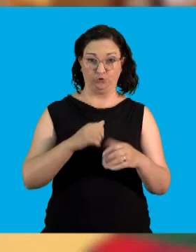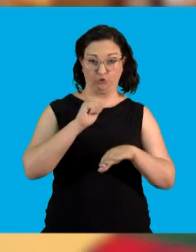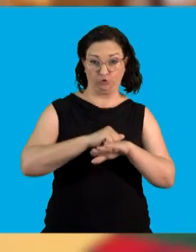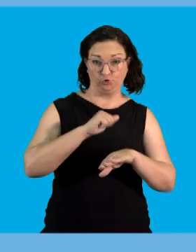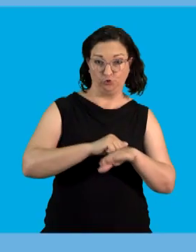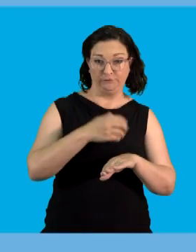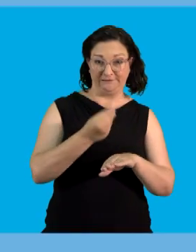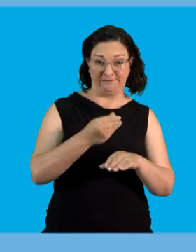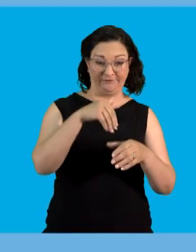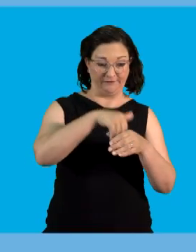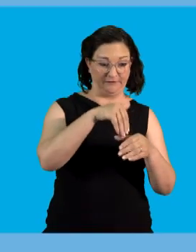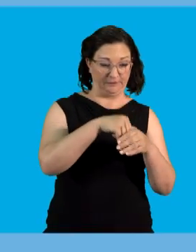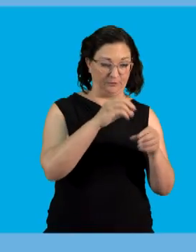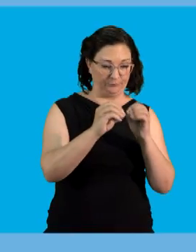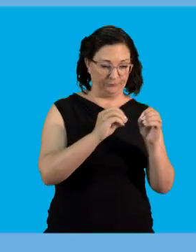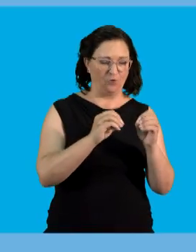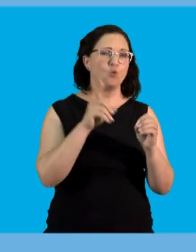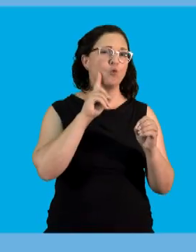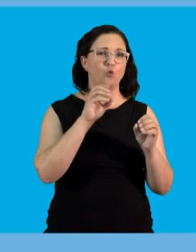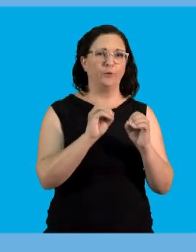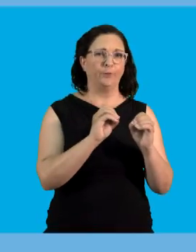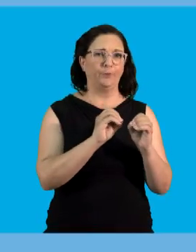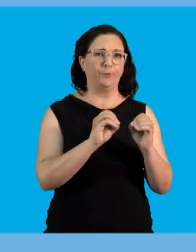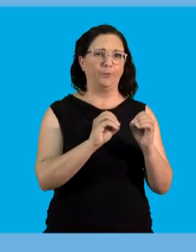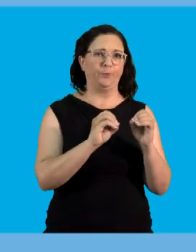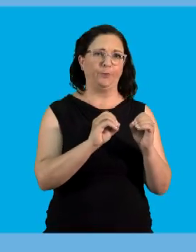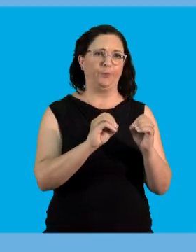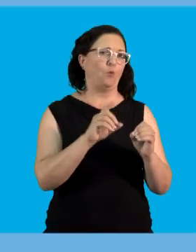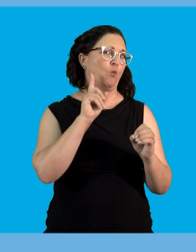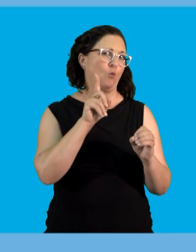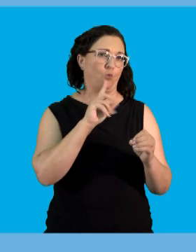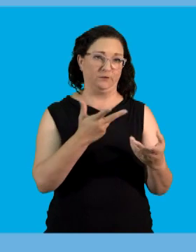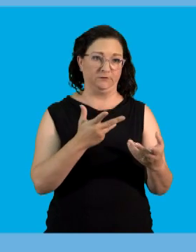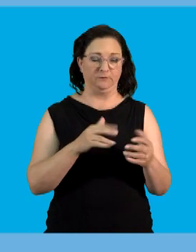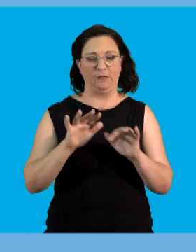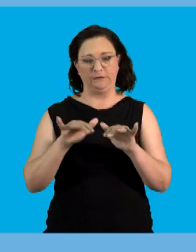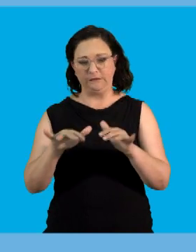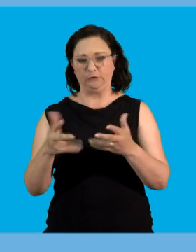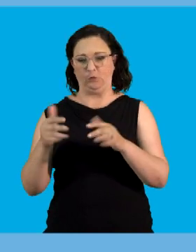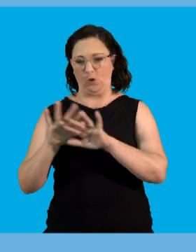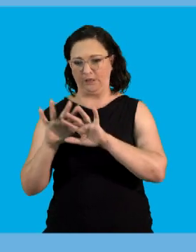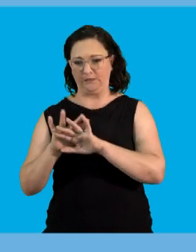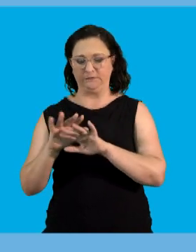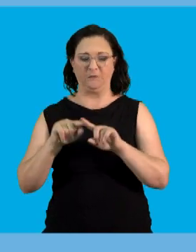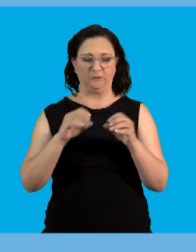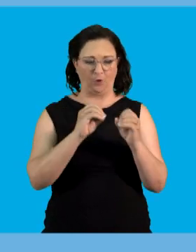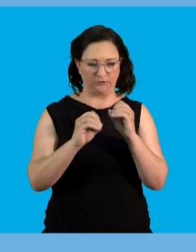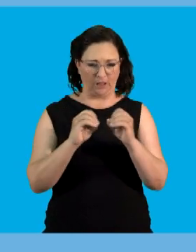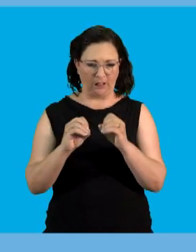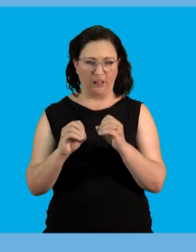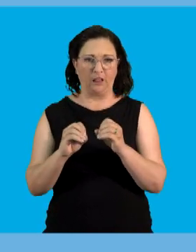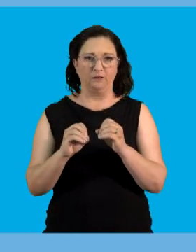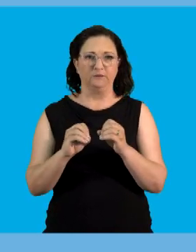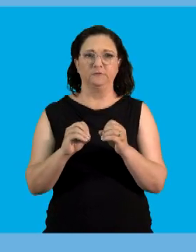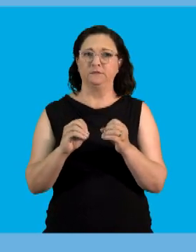if now we have a solid, the particles that are making up a solid are always vibrating. And if we have either a liquid or a gas, then